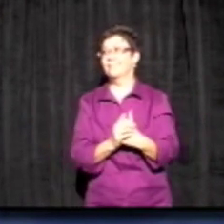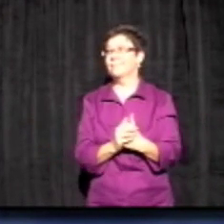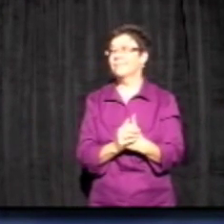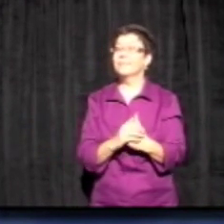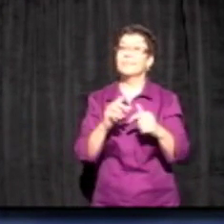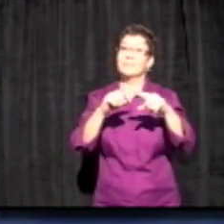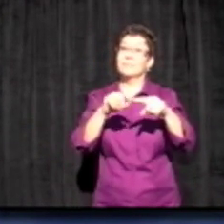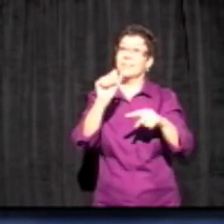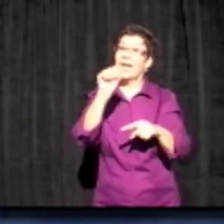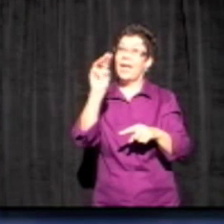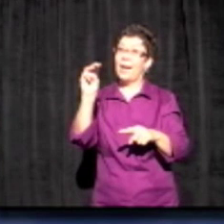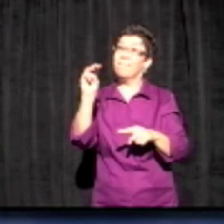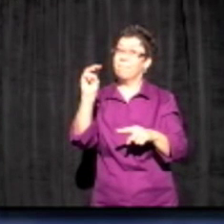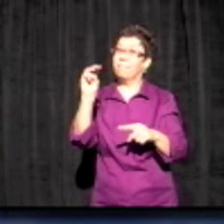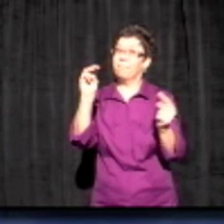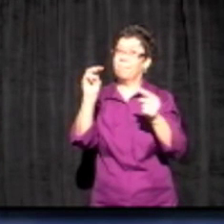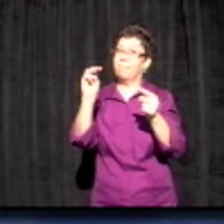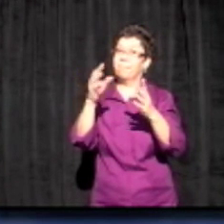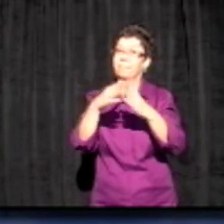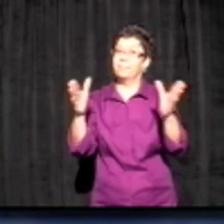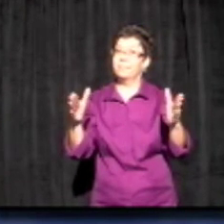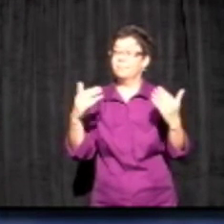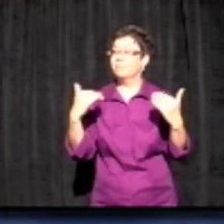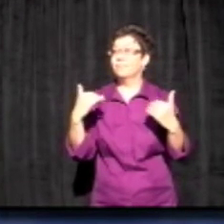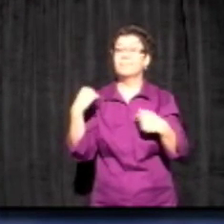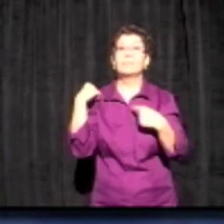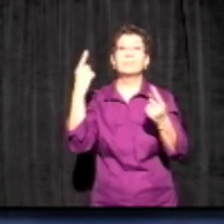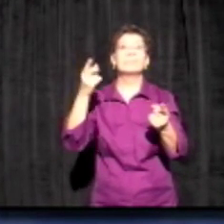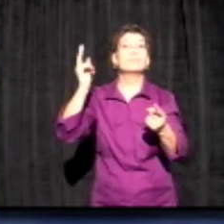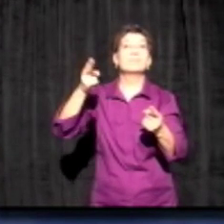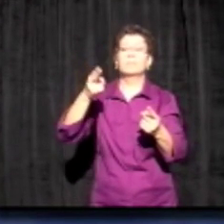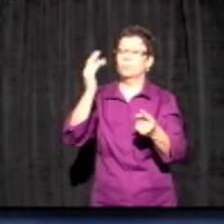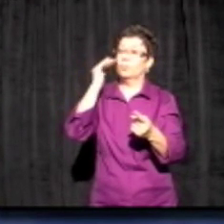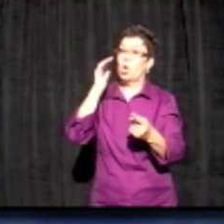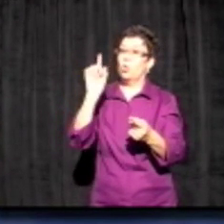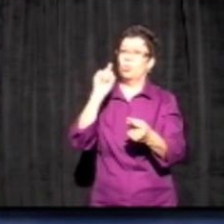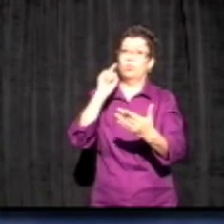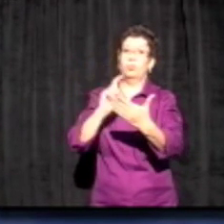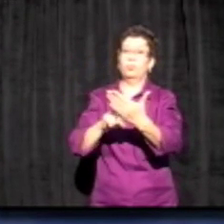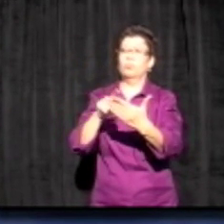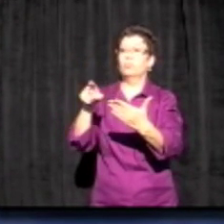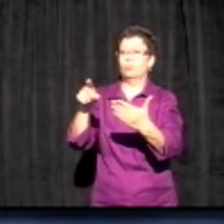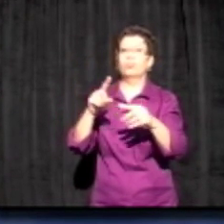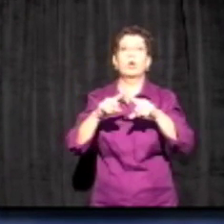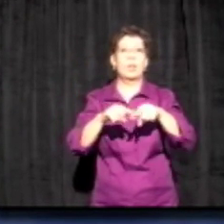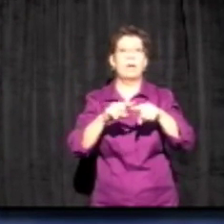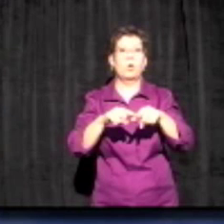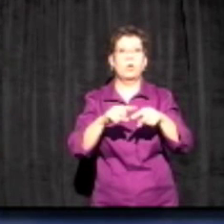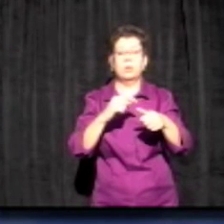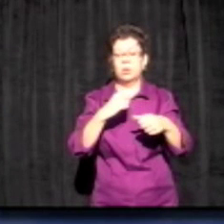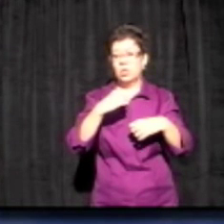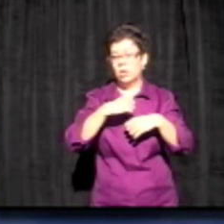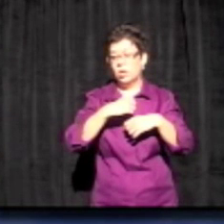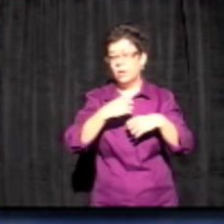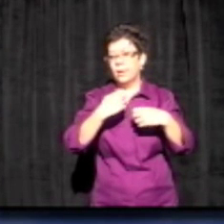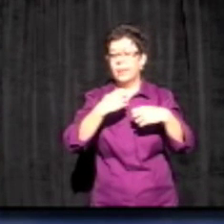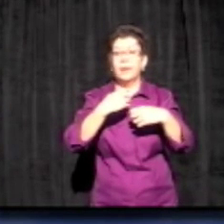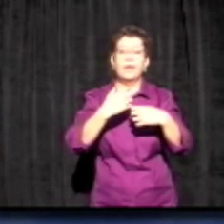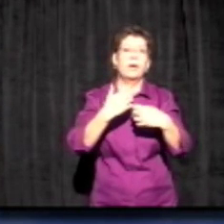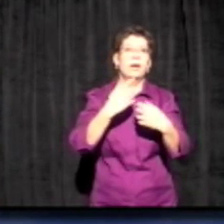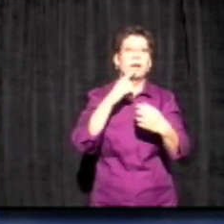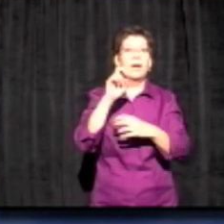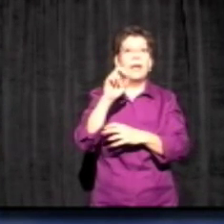General, which is legendary for extremely reliable vehicles with a tried and true engine, transmission, and other